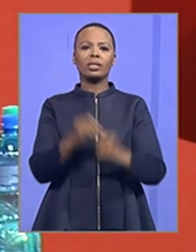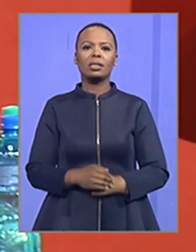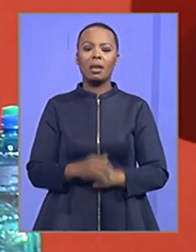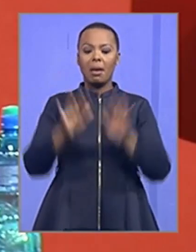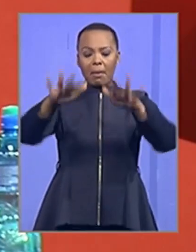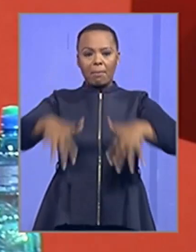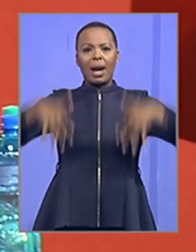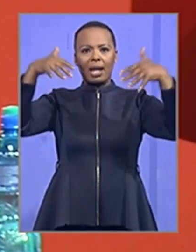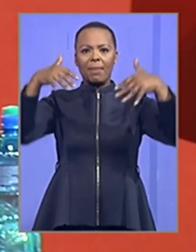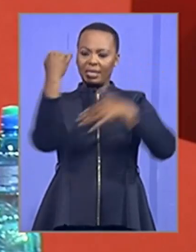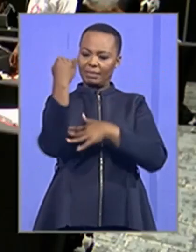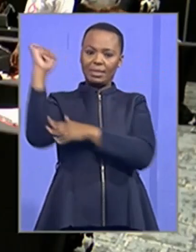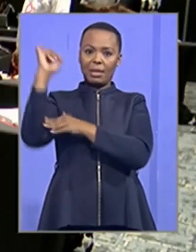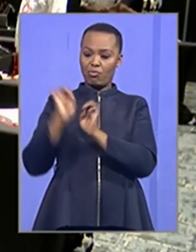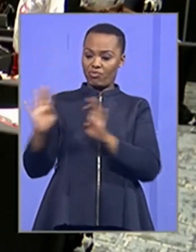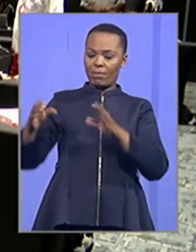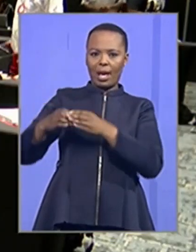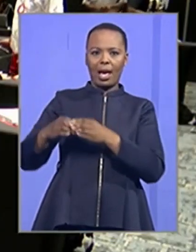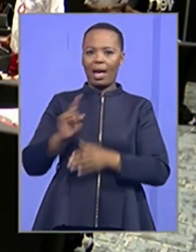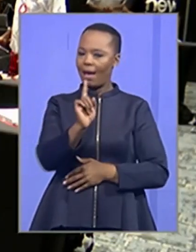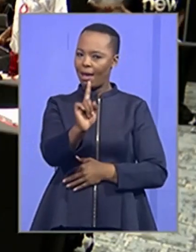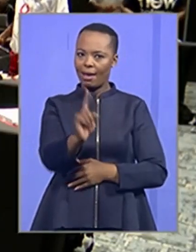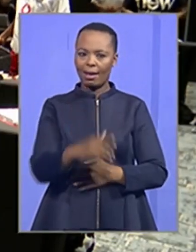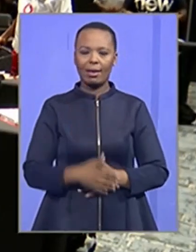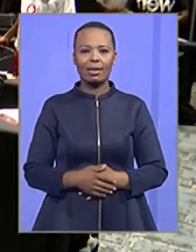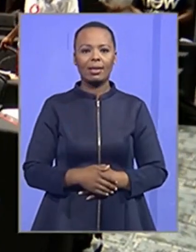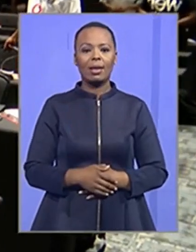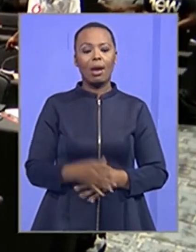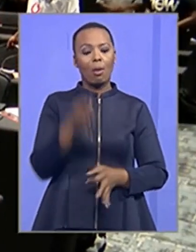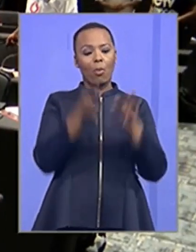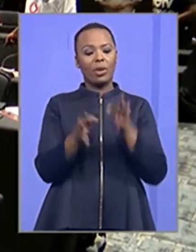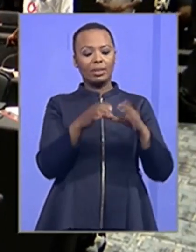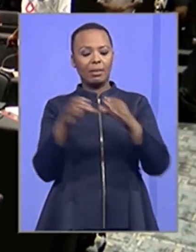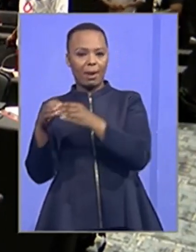which is going to reject that panel. Sehlopha sa mekgatlo ya dipolotiki ya